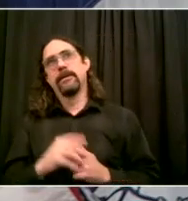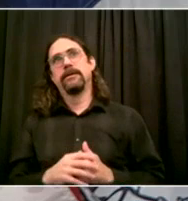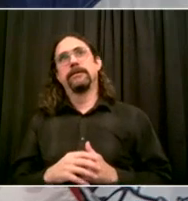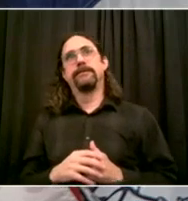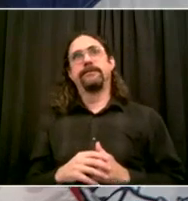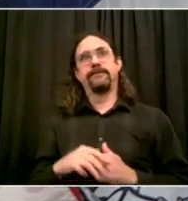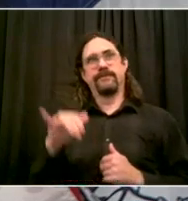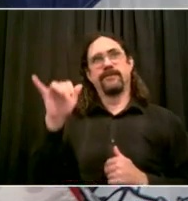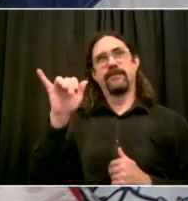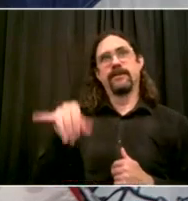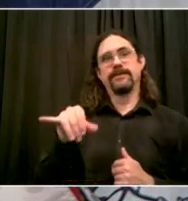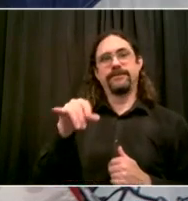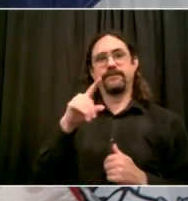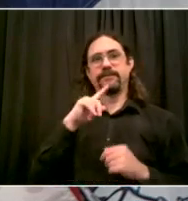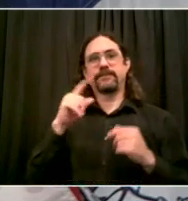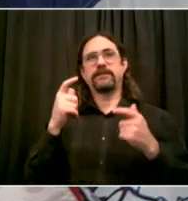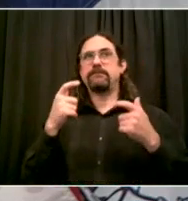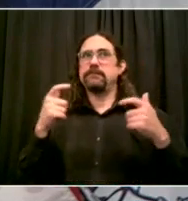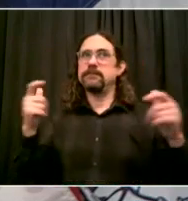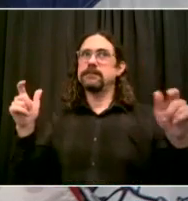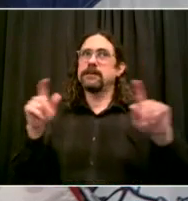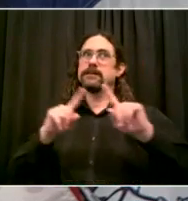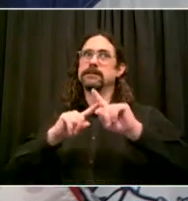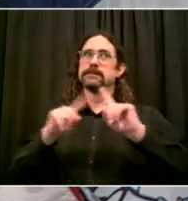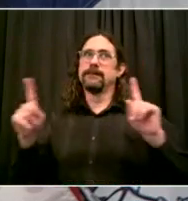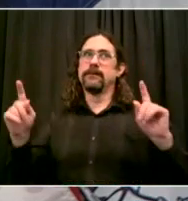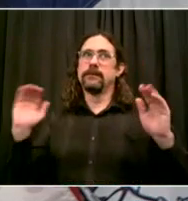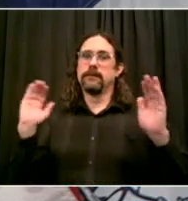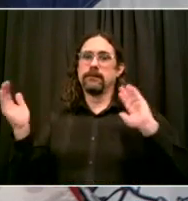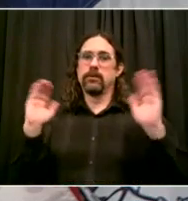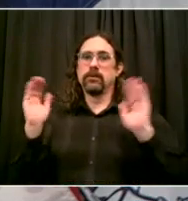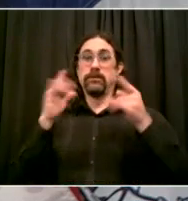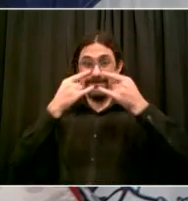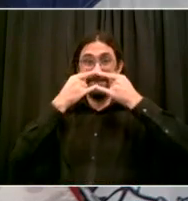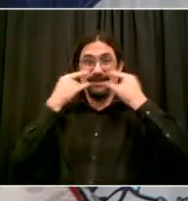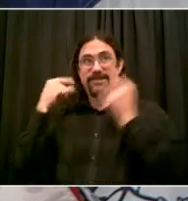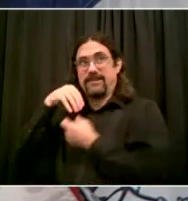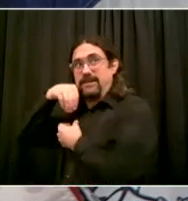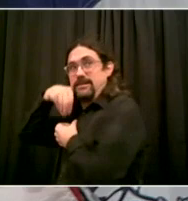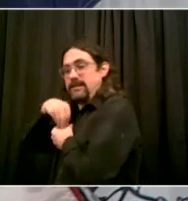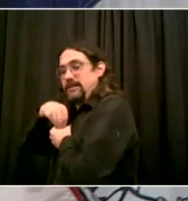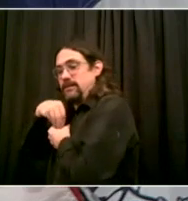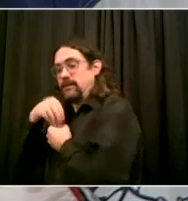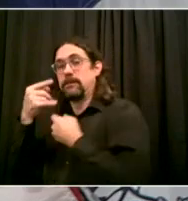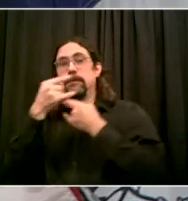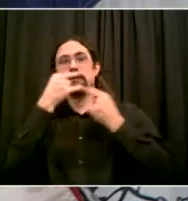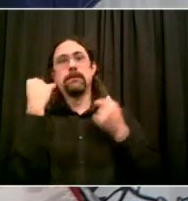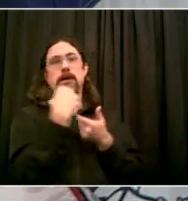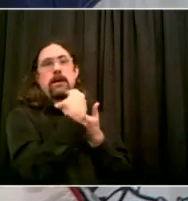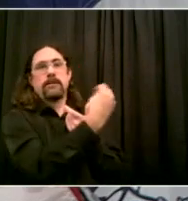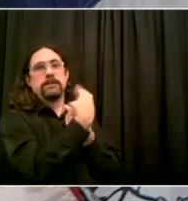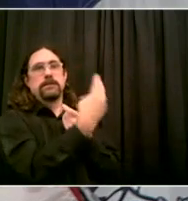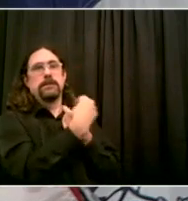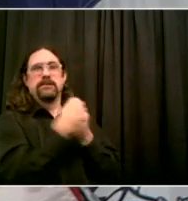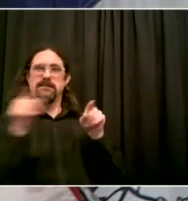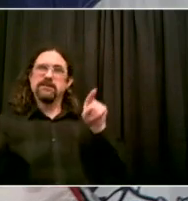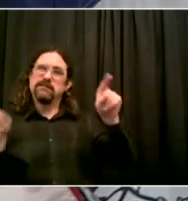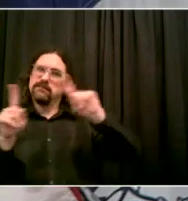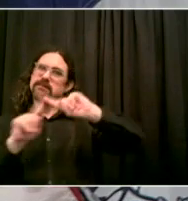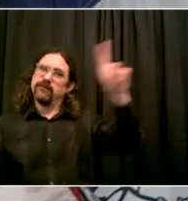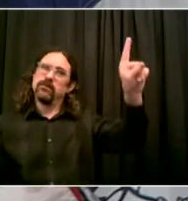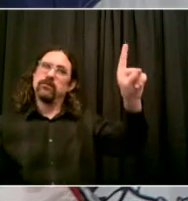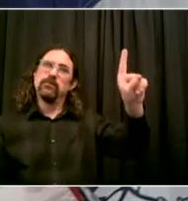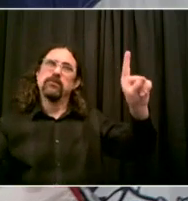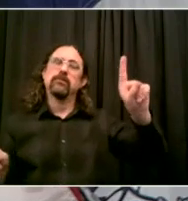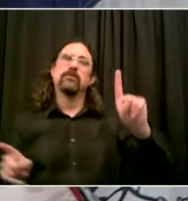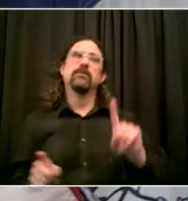seeing decisively. Those outdoor gatherings, always something to keep an eye on, but if people have a mask on and they're outdoors, we